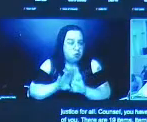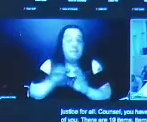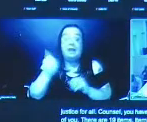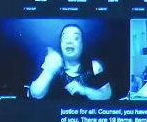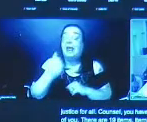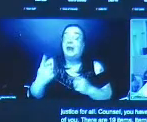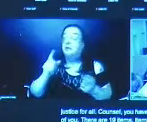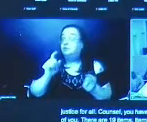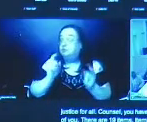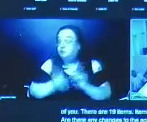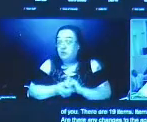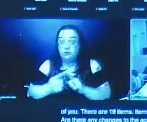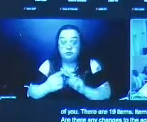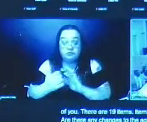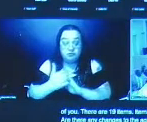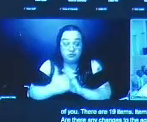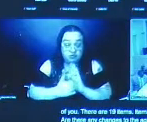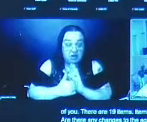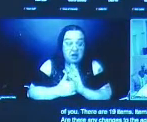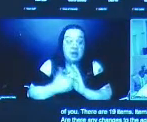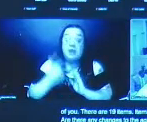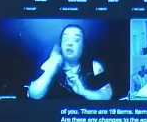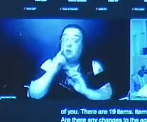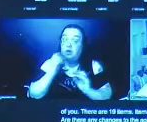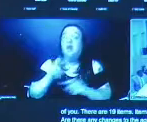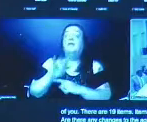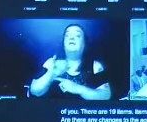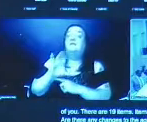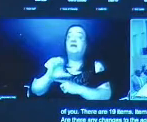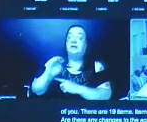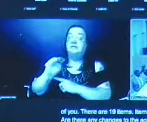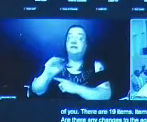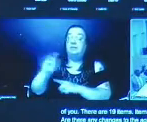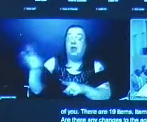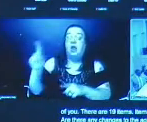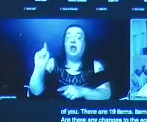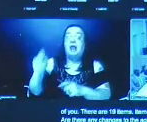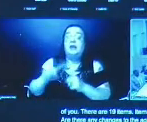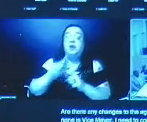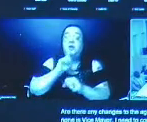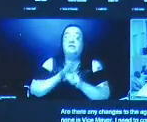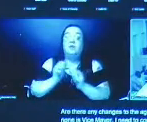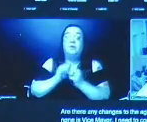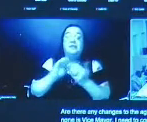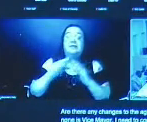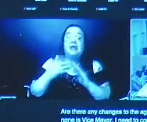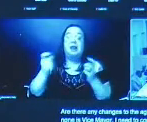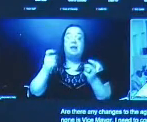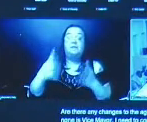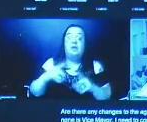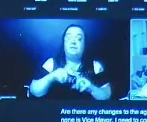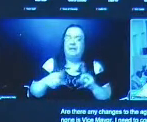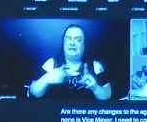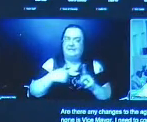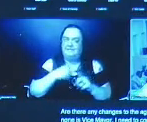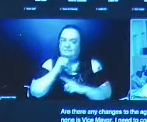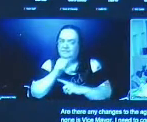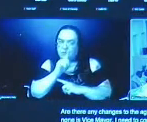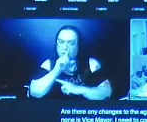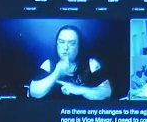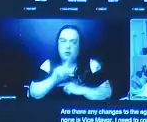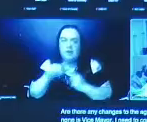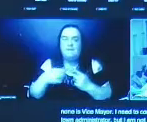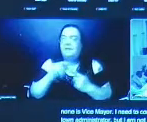Hearing none, is Vice Mayor. I need to confirm this with the town administrator, but I am not sure about item